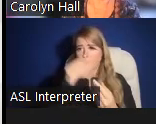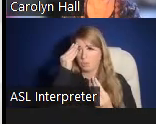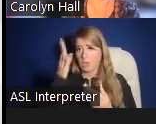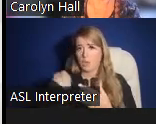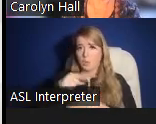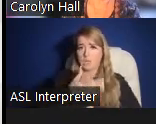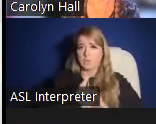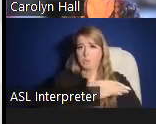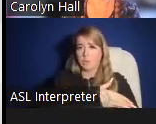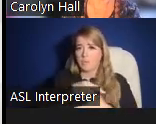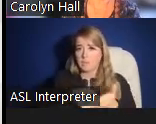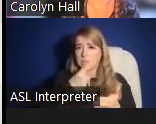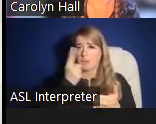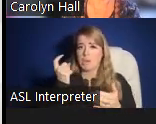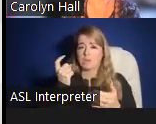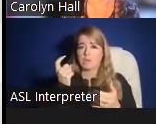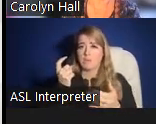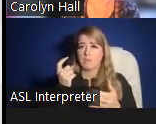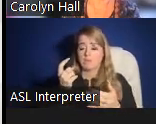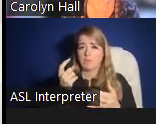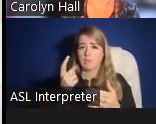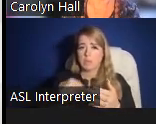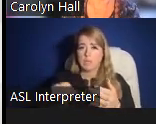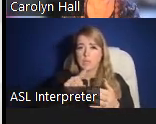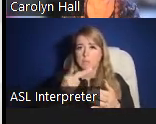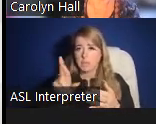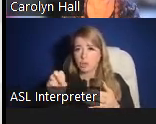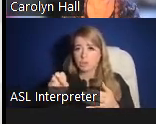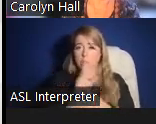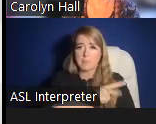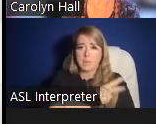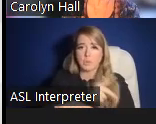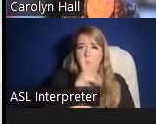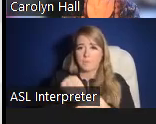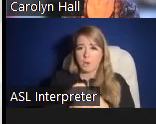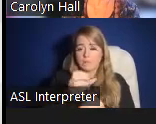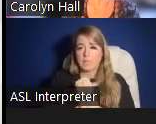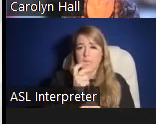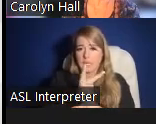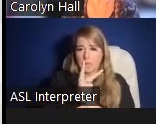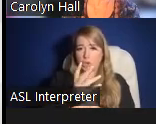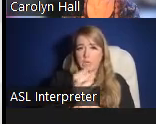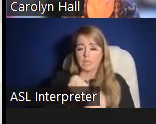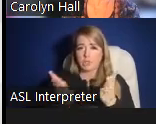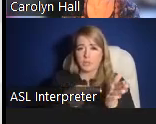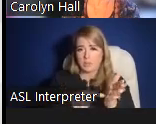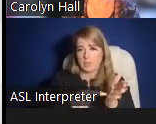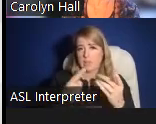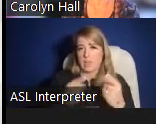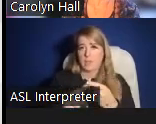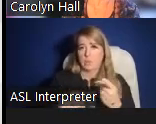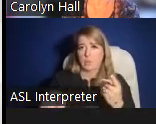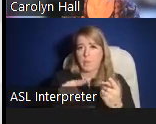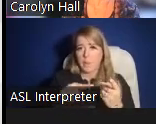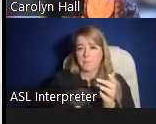this because the patients and the peers involved with getting the care and the services, this is happening to them, and this